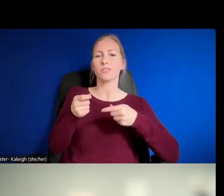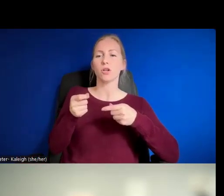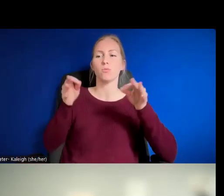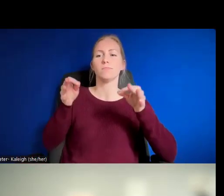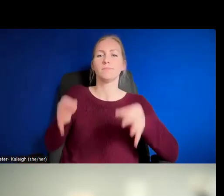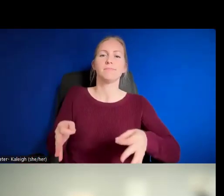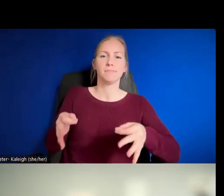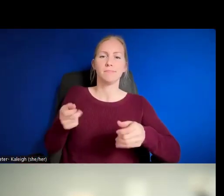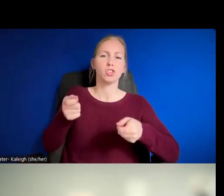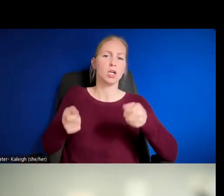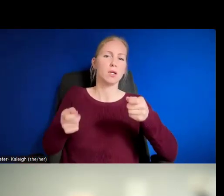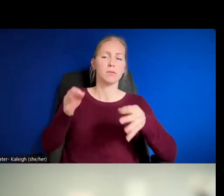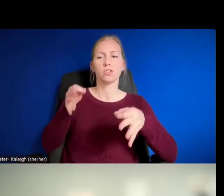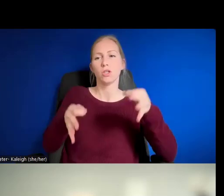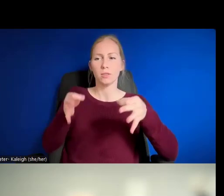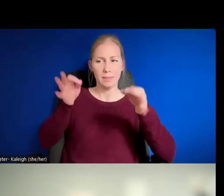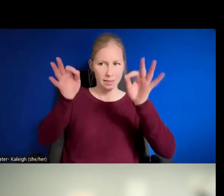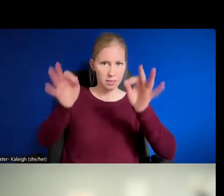requires under